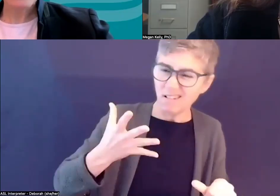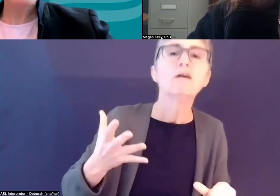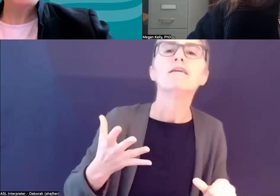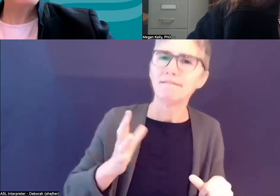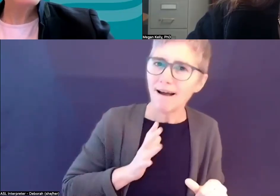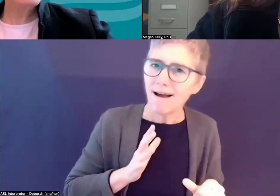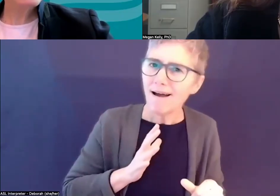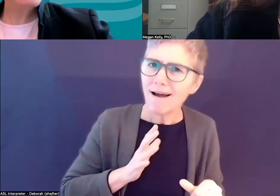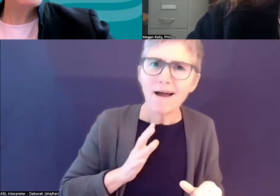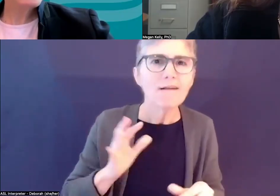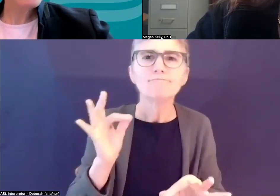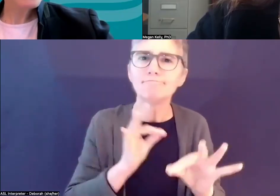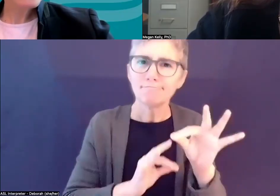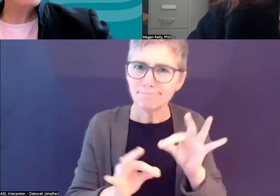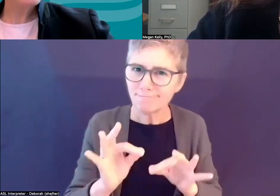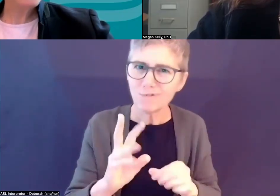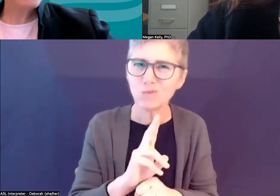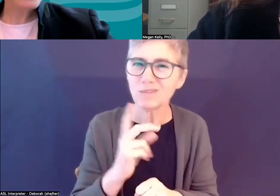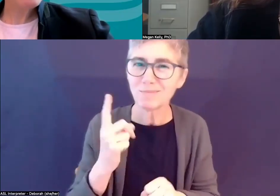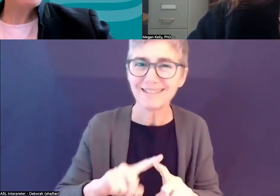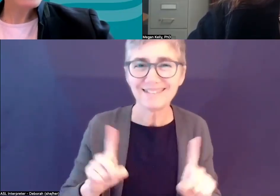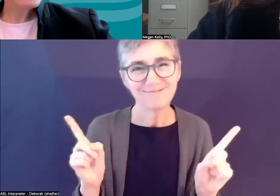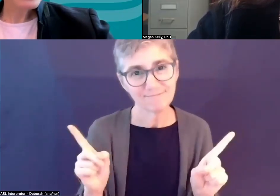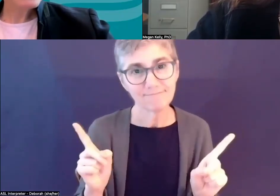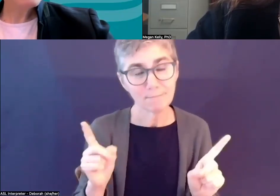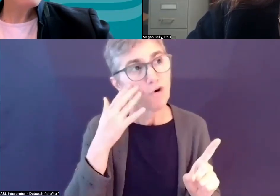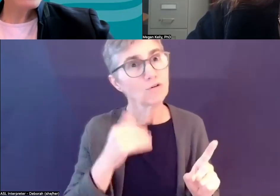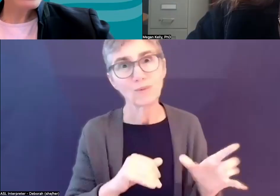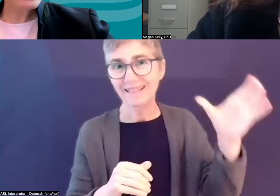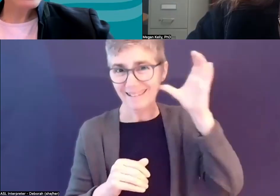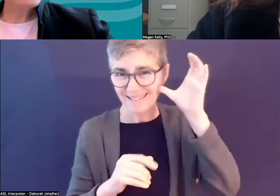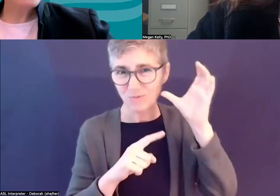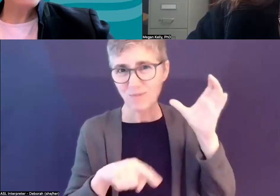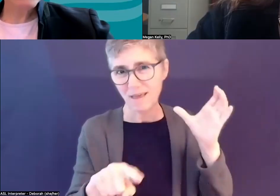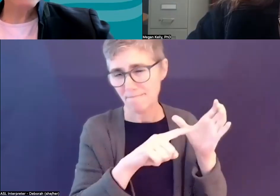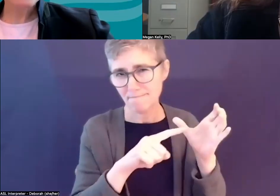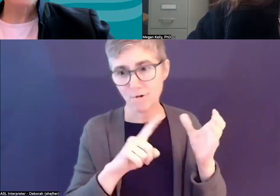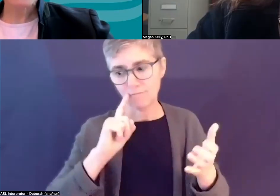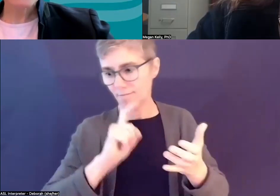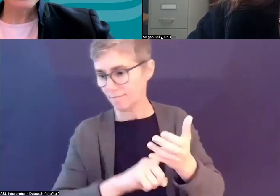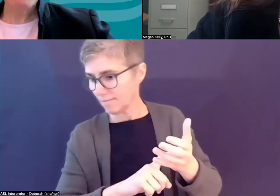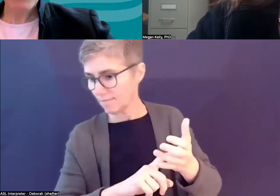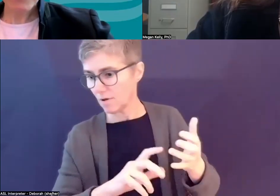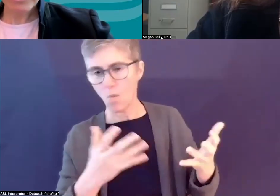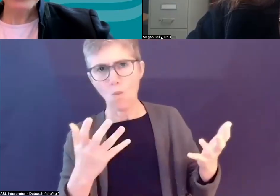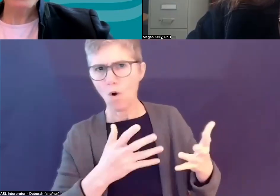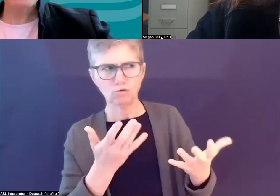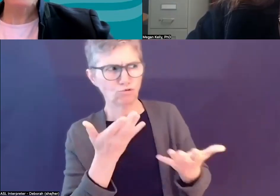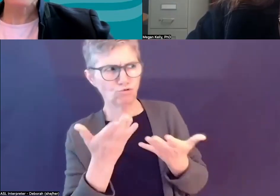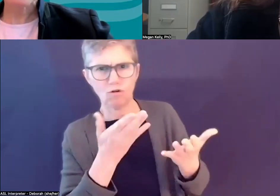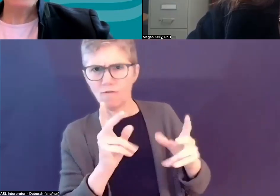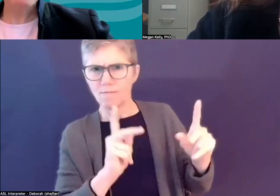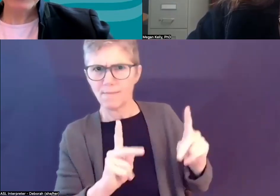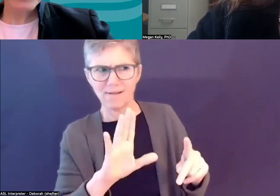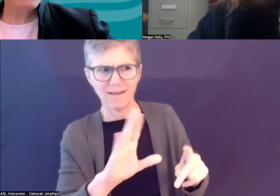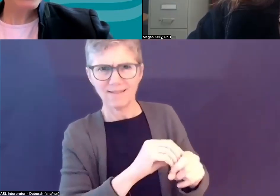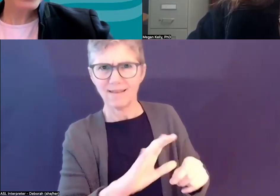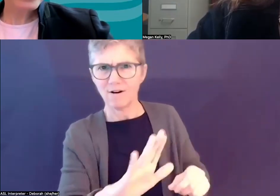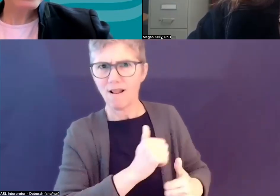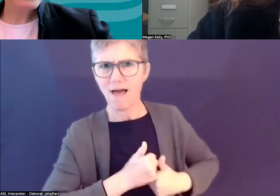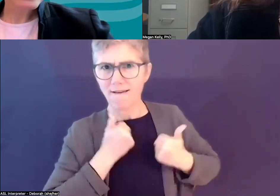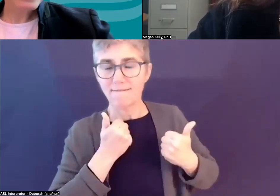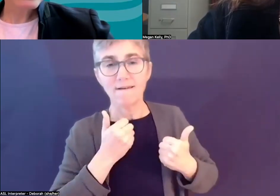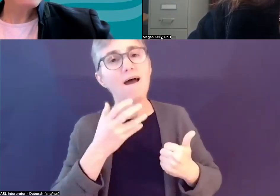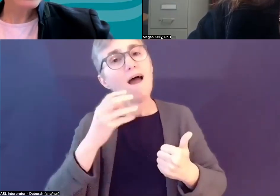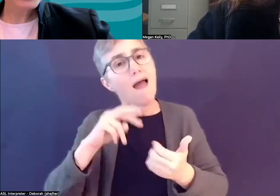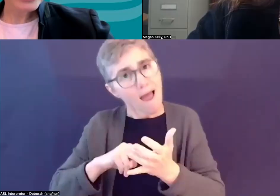people's lives and in the systems that serve them. And it also shows how hard everyone is